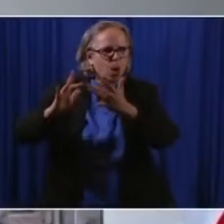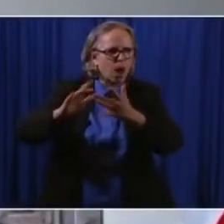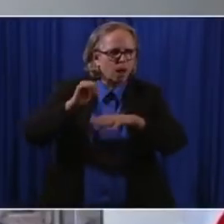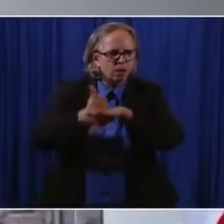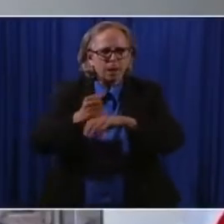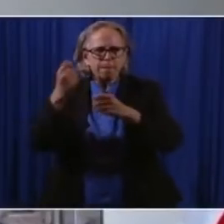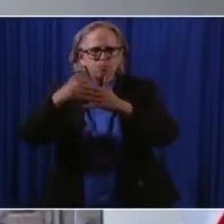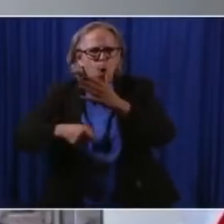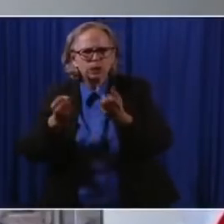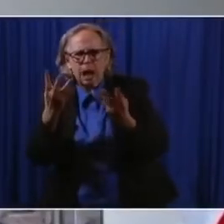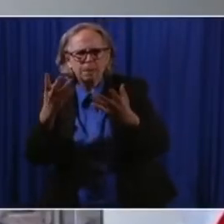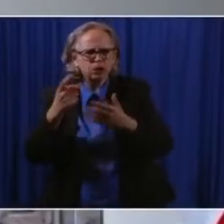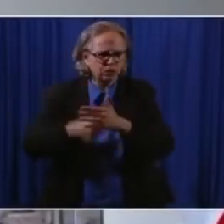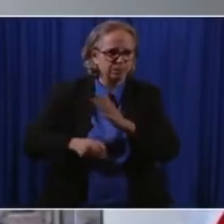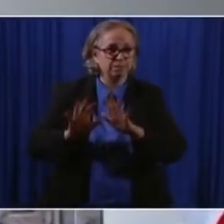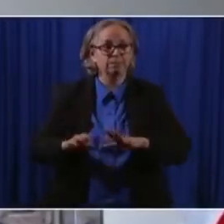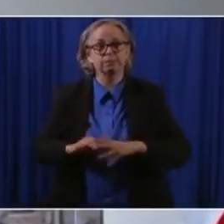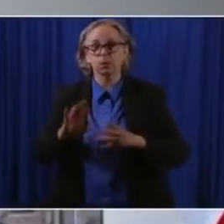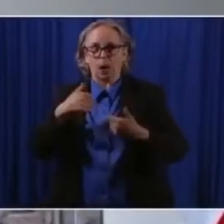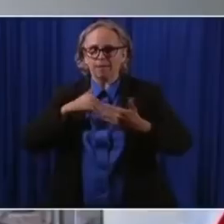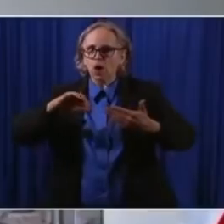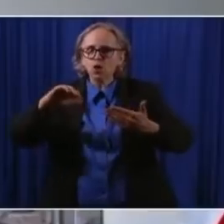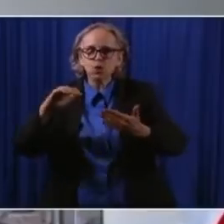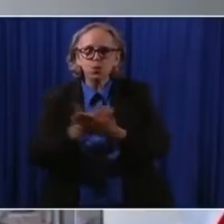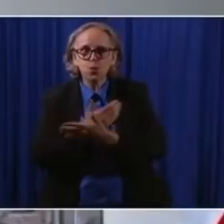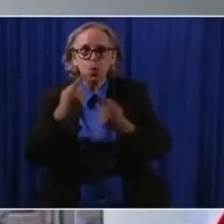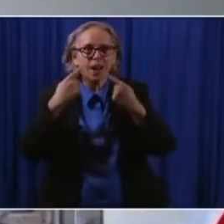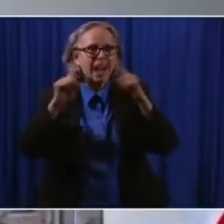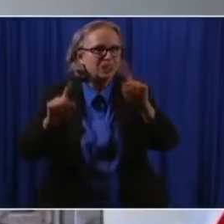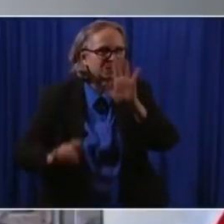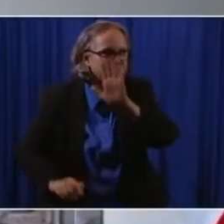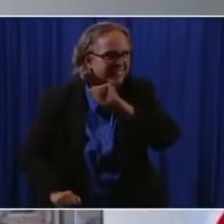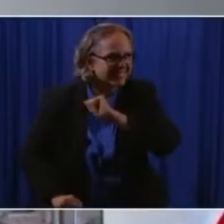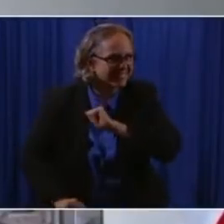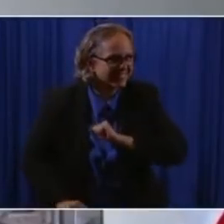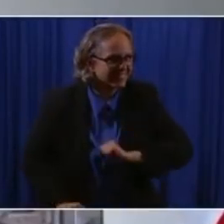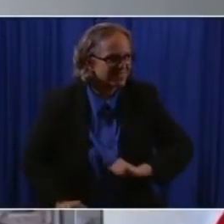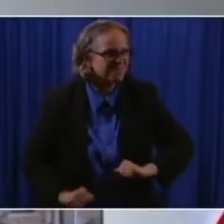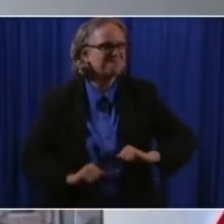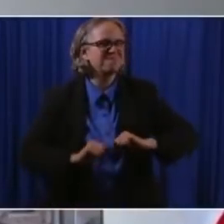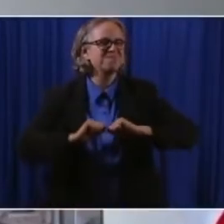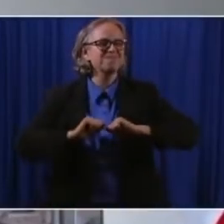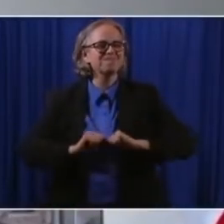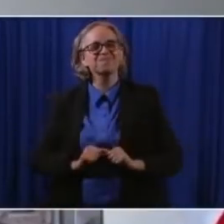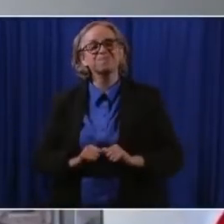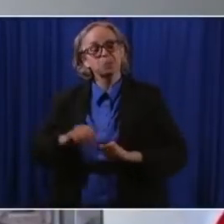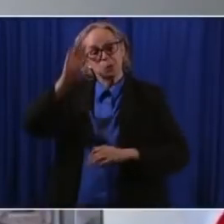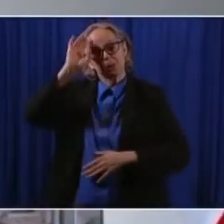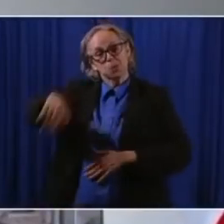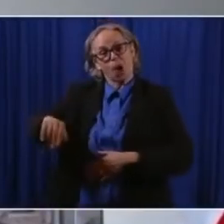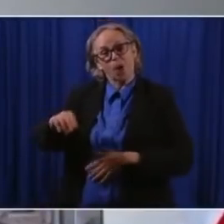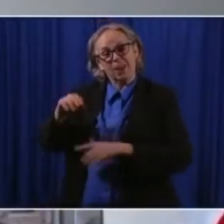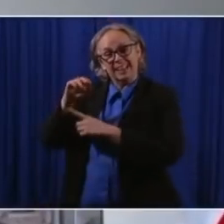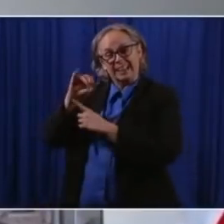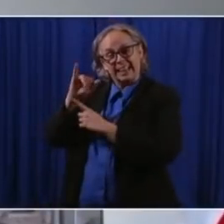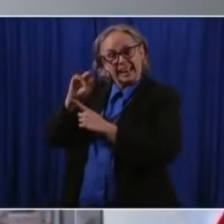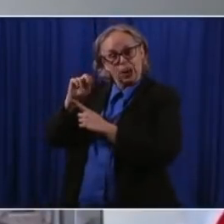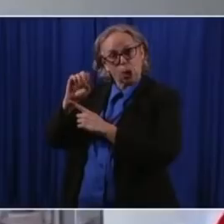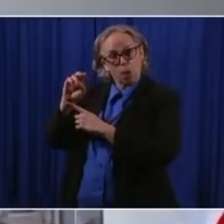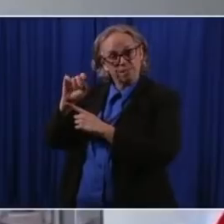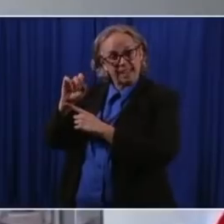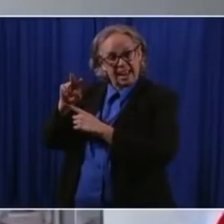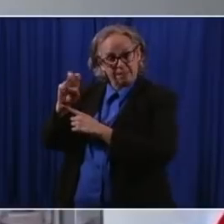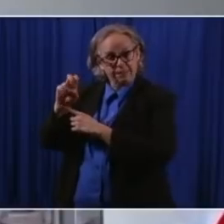have a new announcement today. As you know, Governor, Innovate Ohio and the BMV team have been